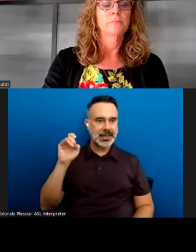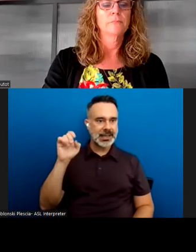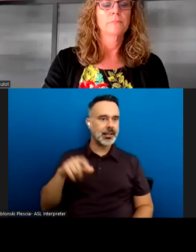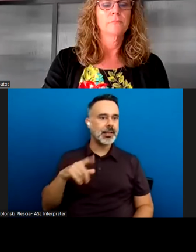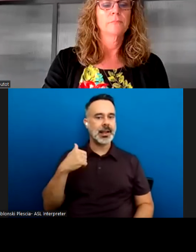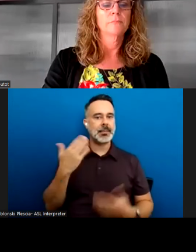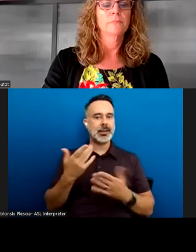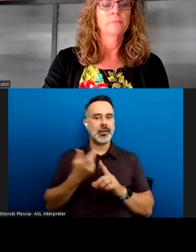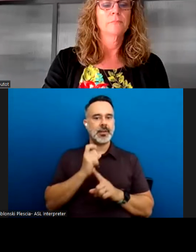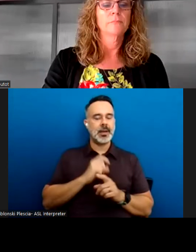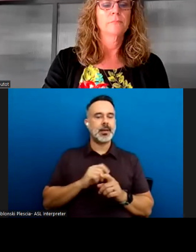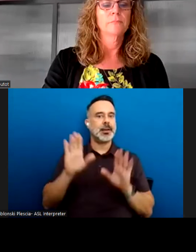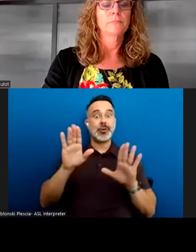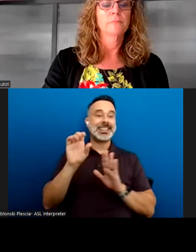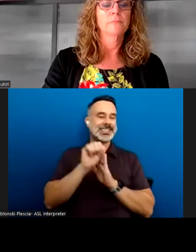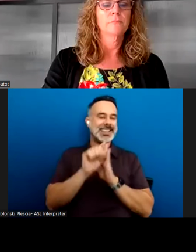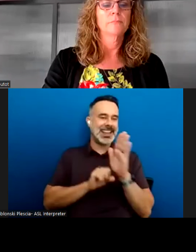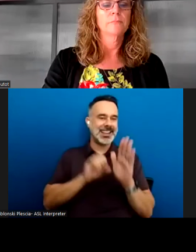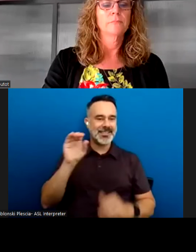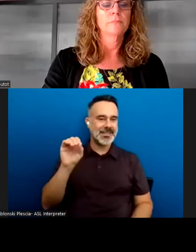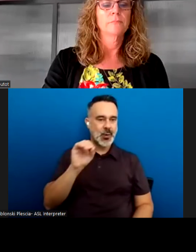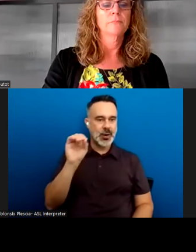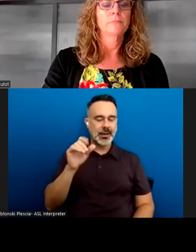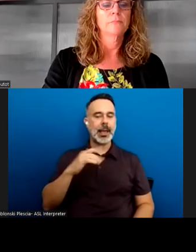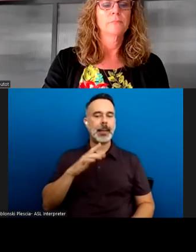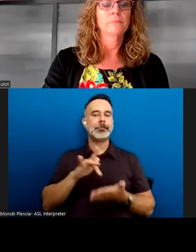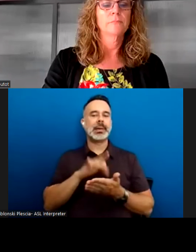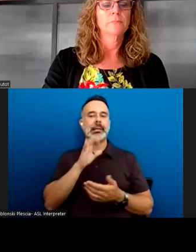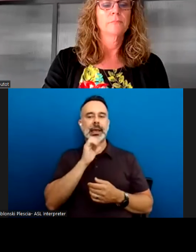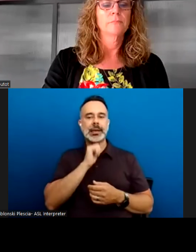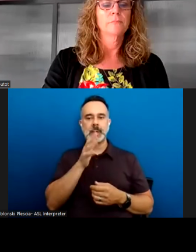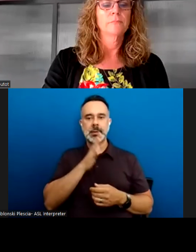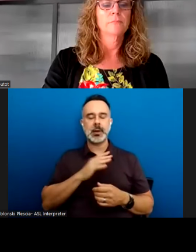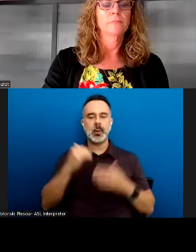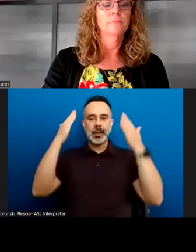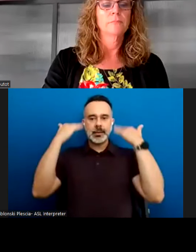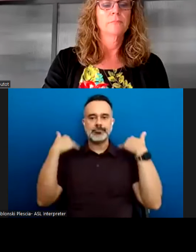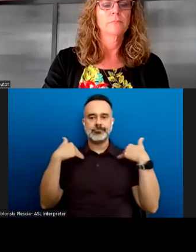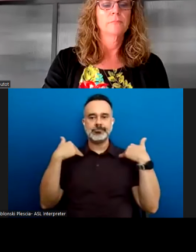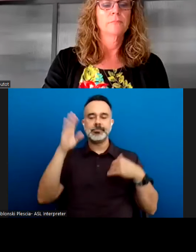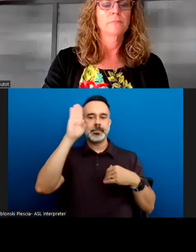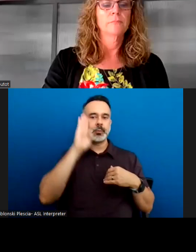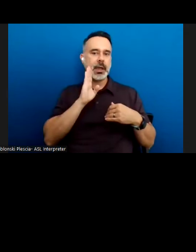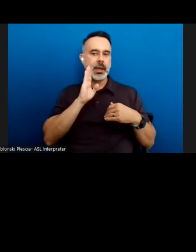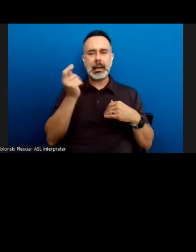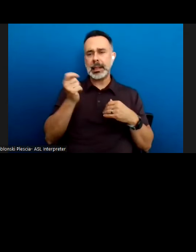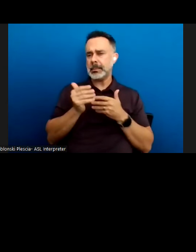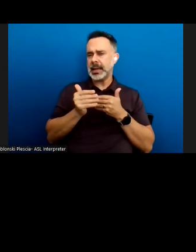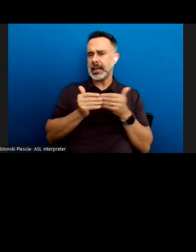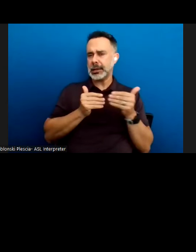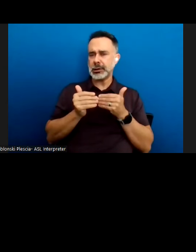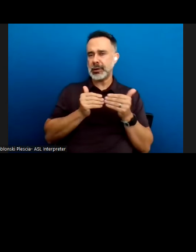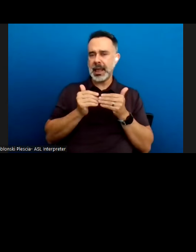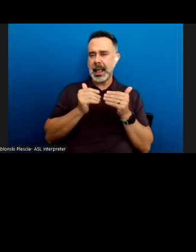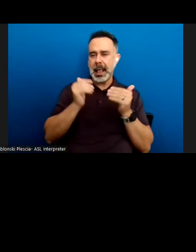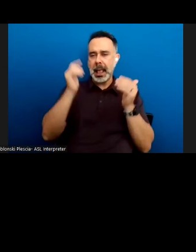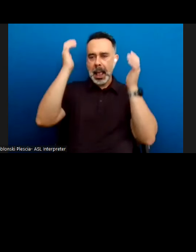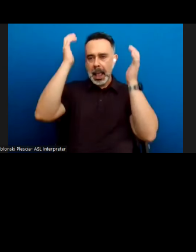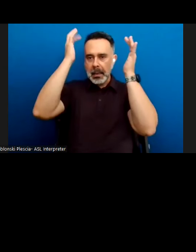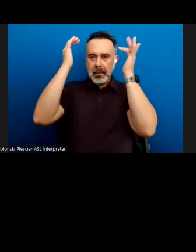of Oregon. I'm a middle-aged woman with shoulder-length hair, brown, a little bit of gray fleck inside of